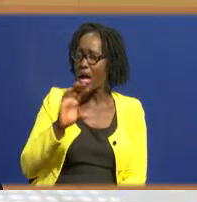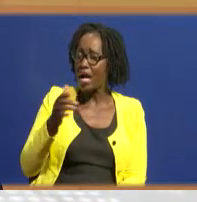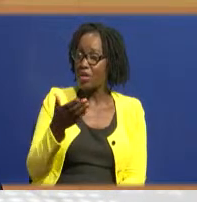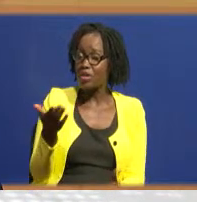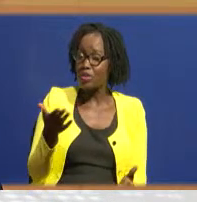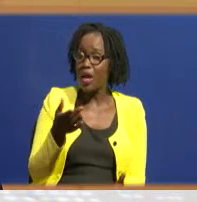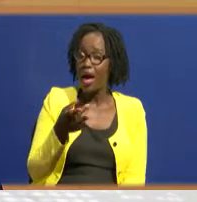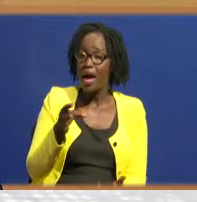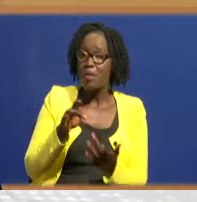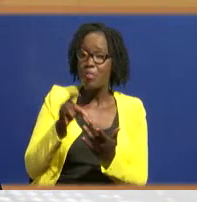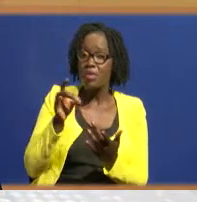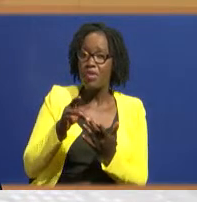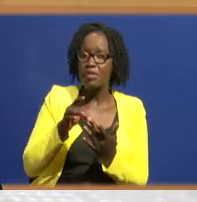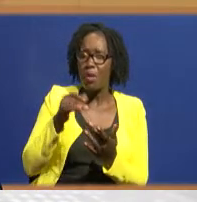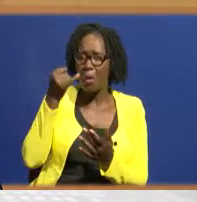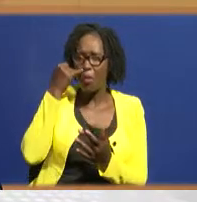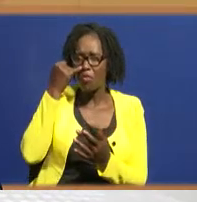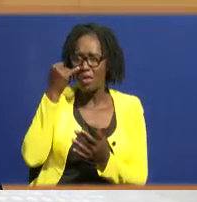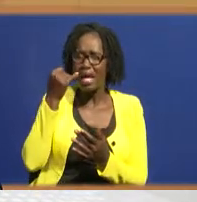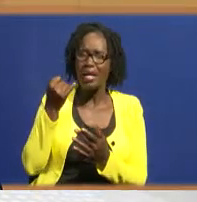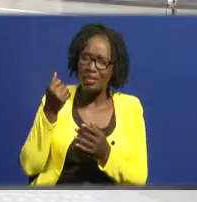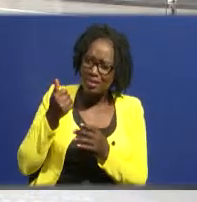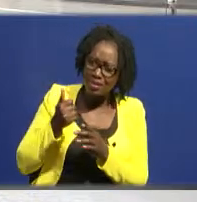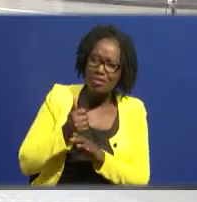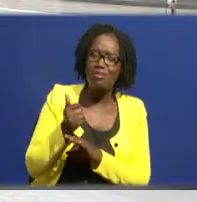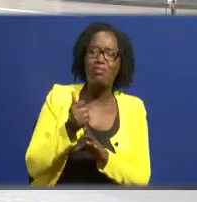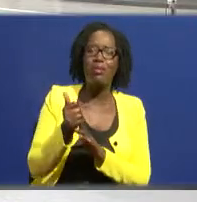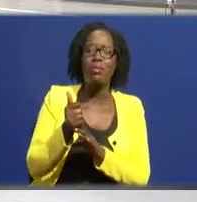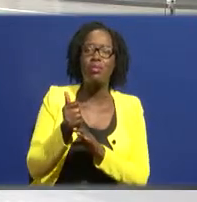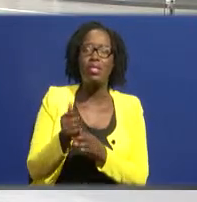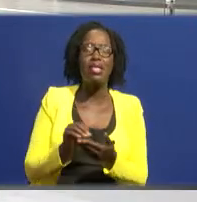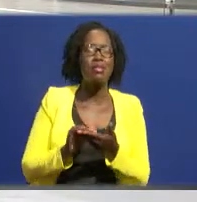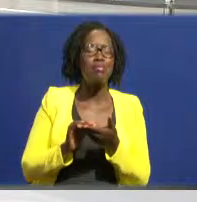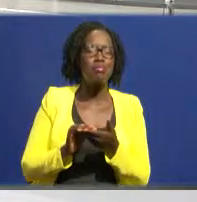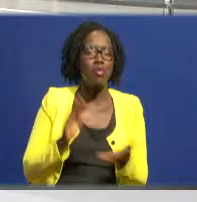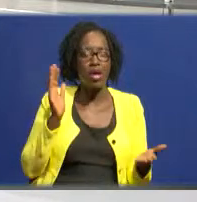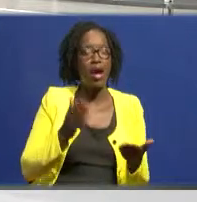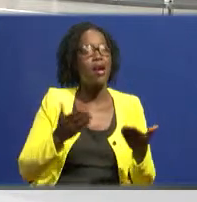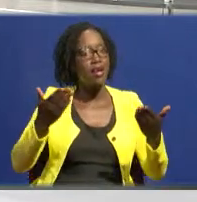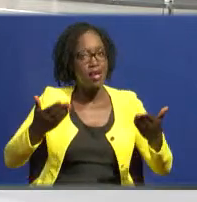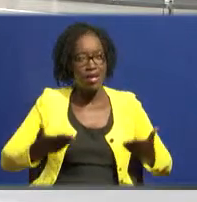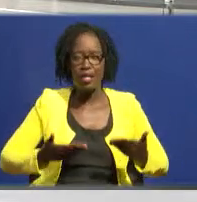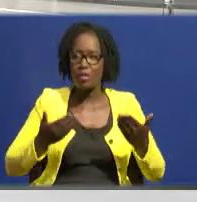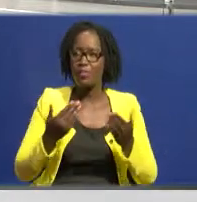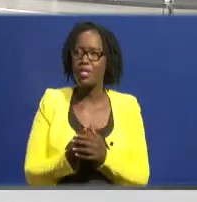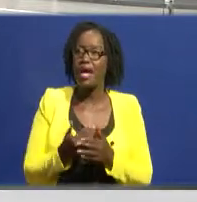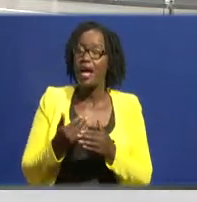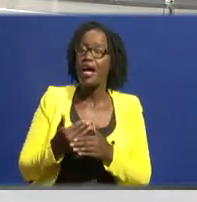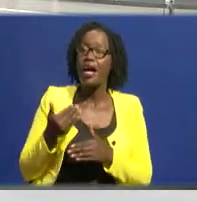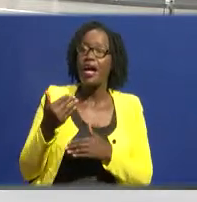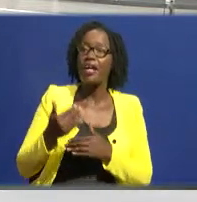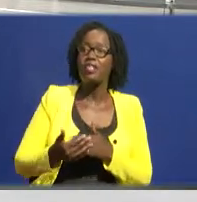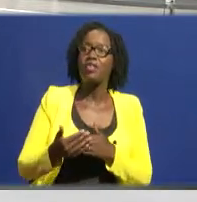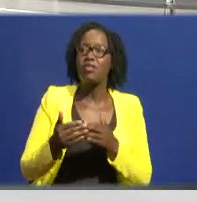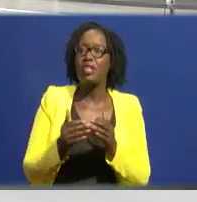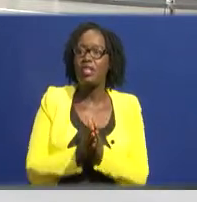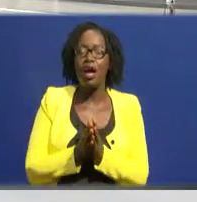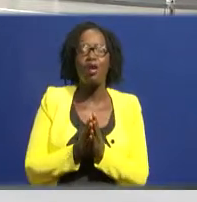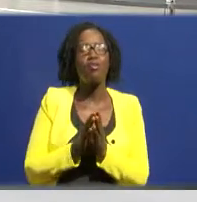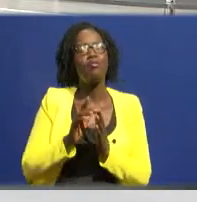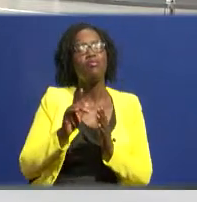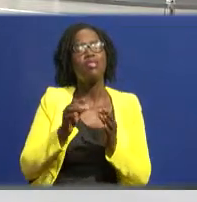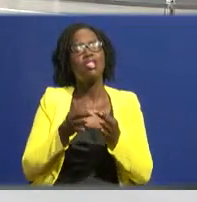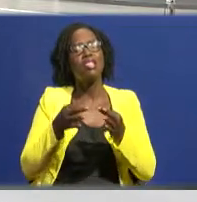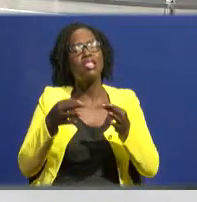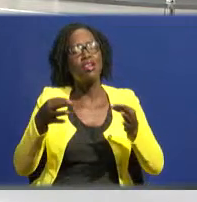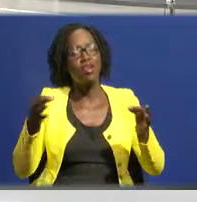and substance abuse is quite rife. Ladies and gentlemen, karibuni sana. Thank you so much. And after that long introduction, kindly tell